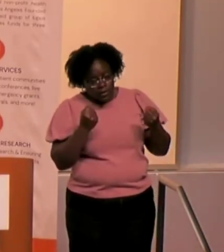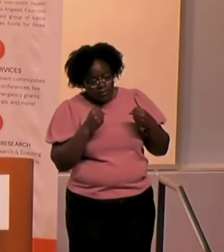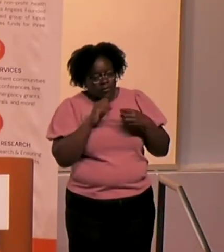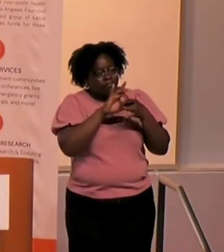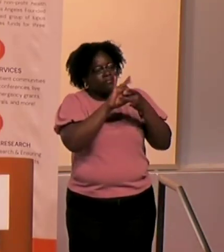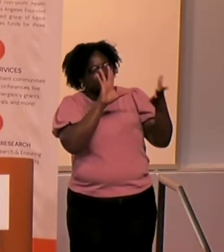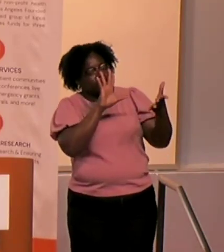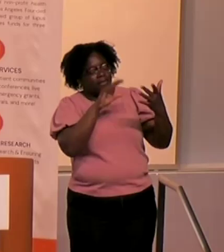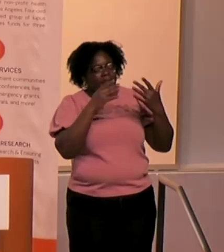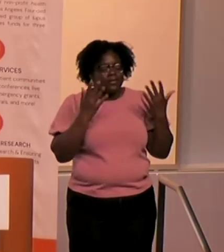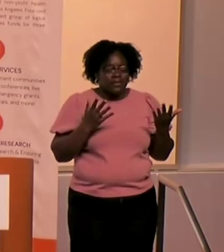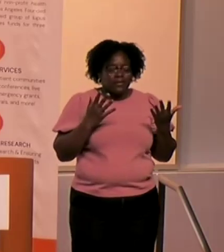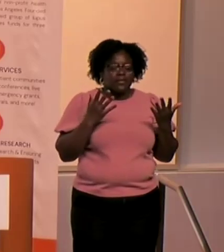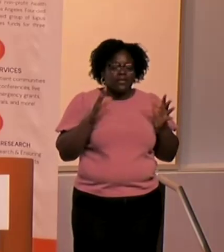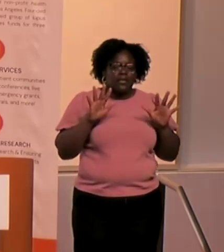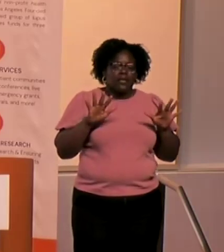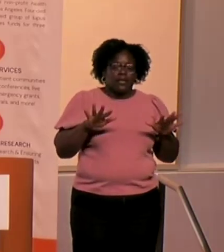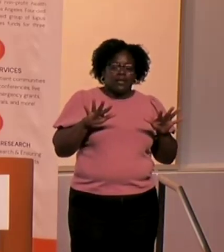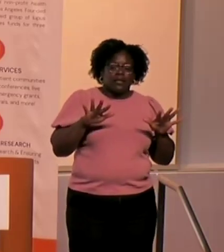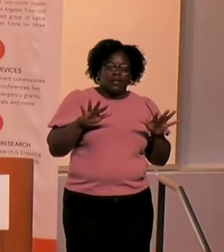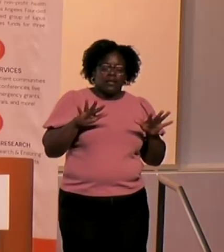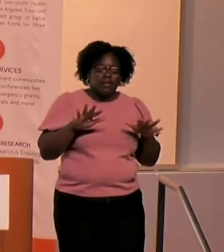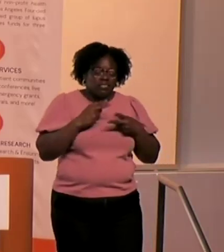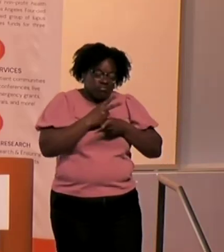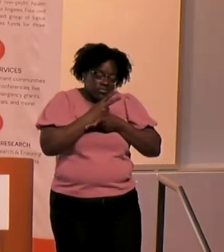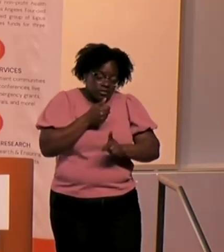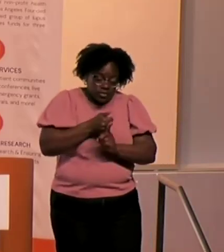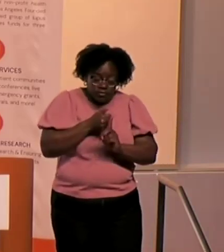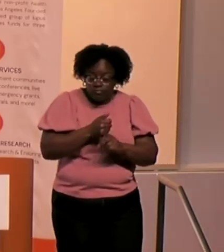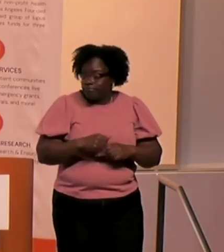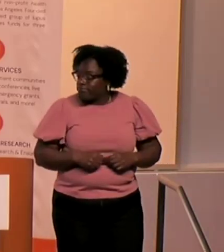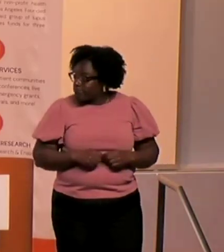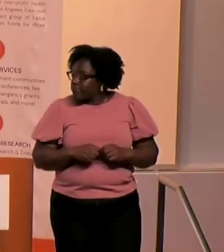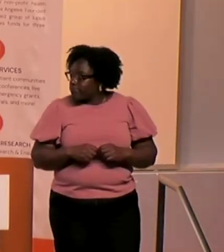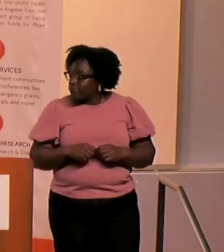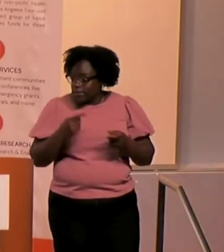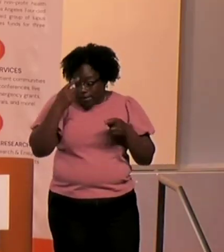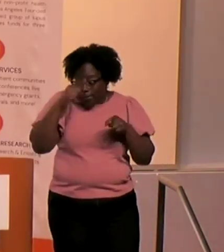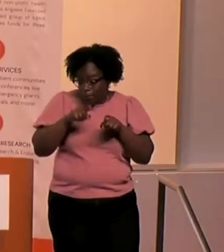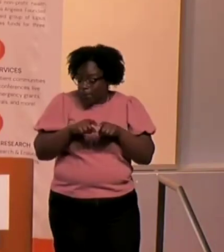disconnect, and kind of just look out for yourself. I agree.